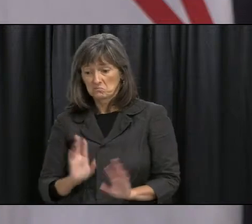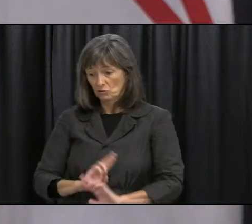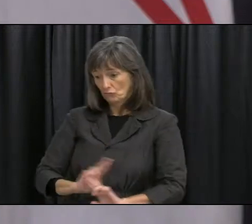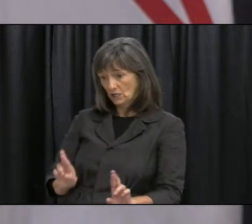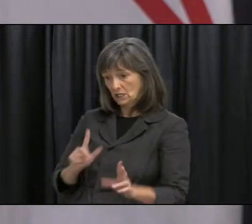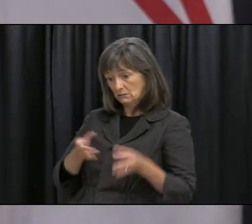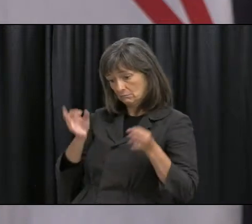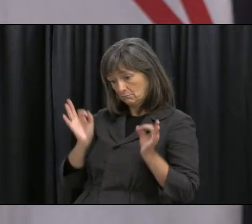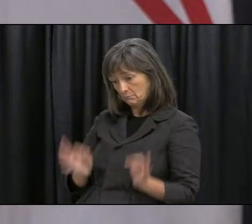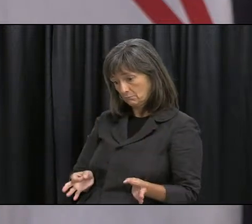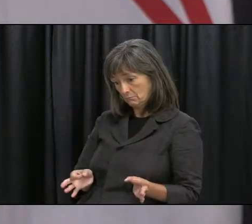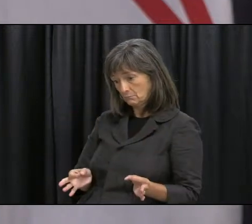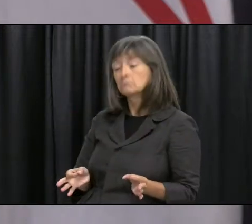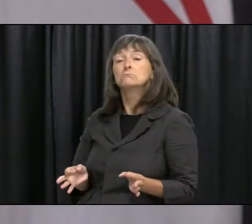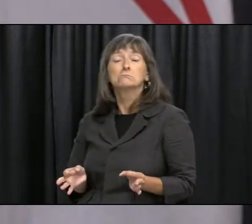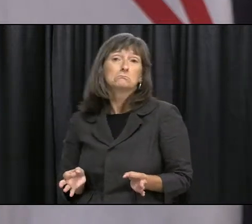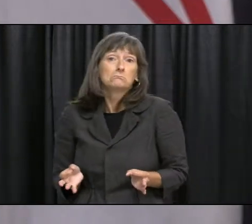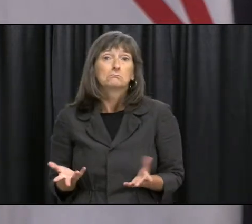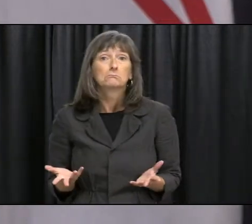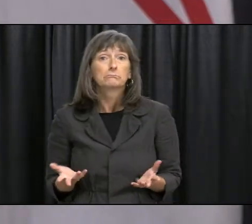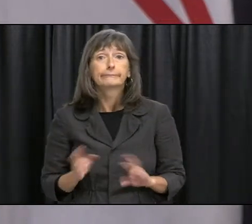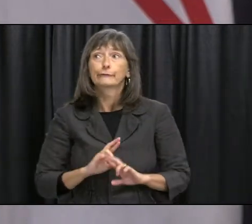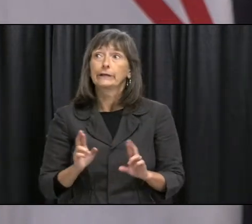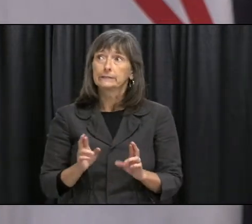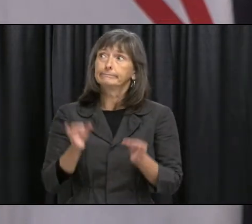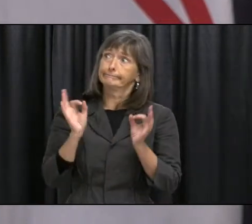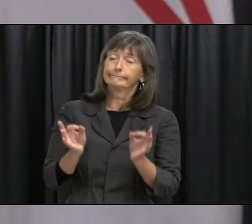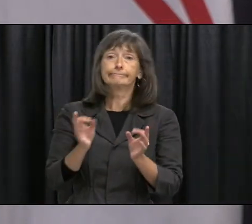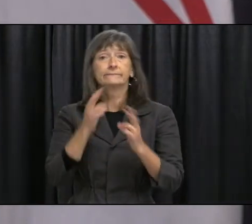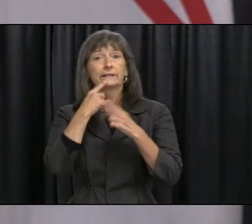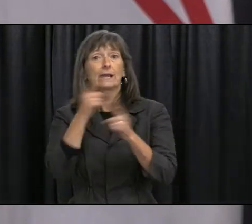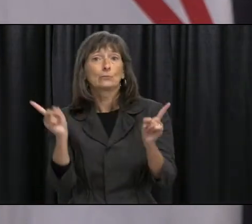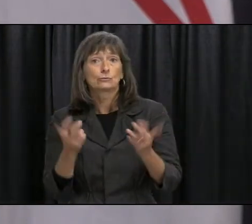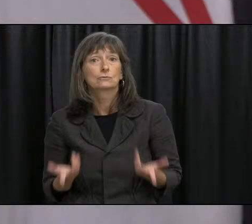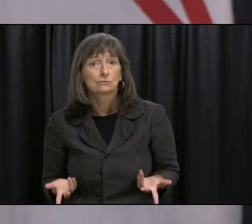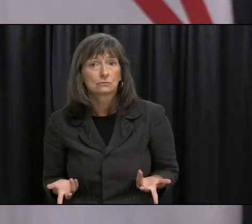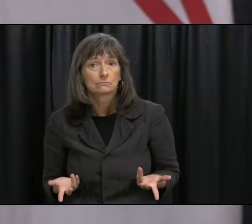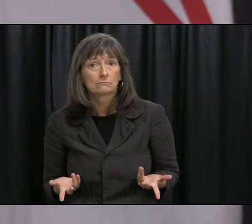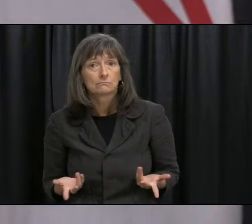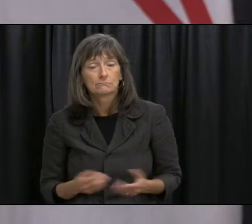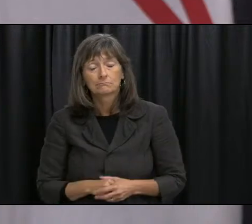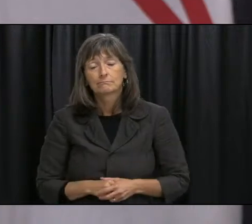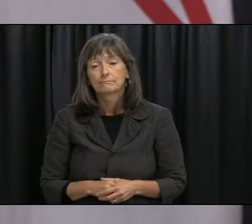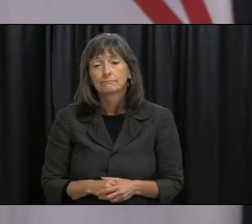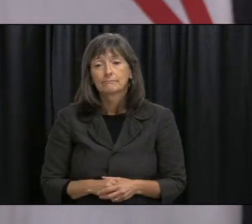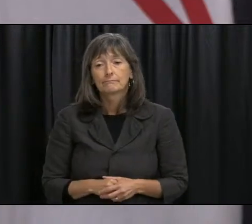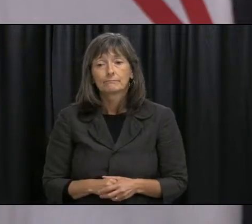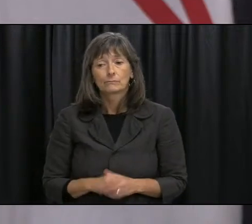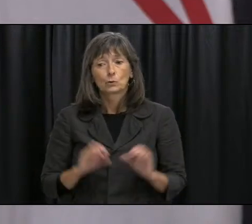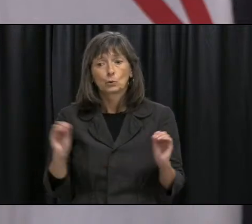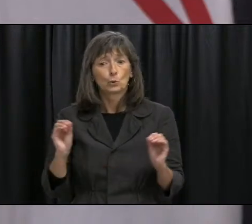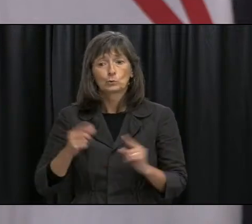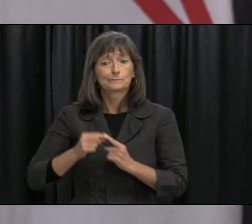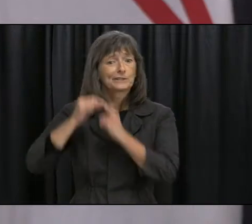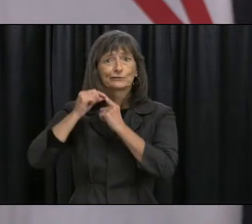of have finalized the plans, I guess, and decided to make the announcement. There's